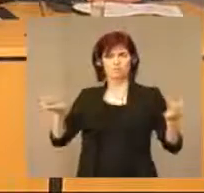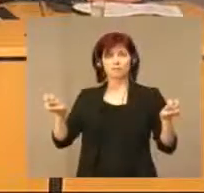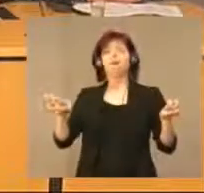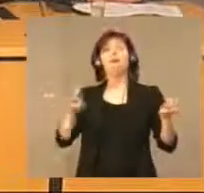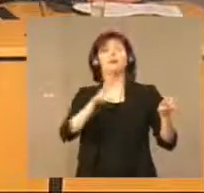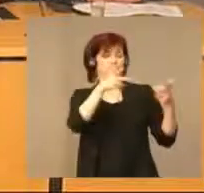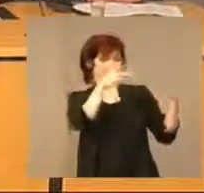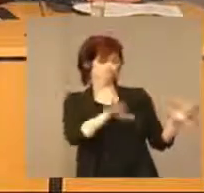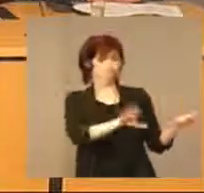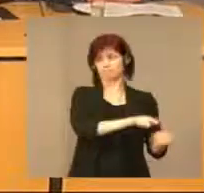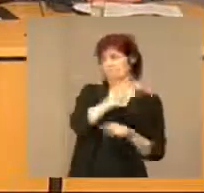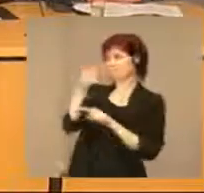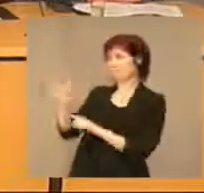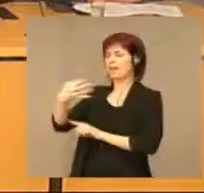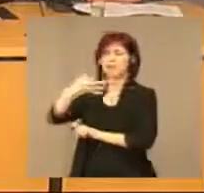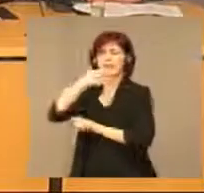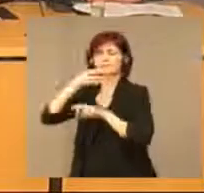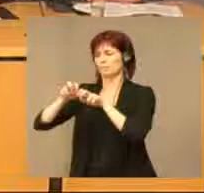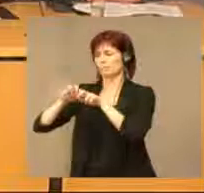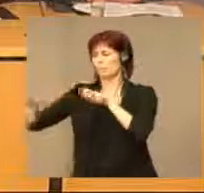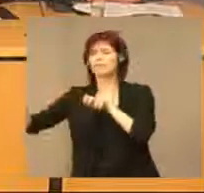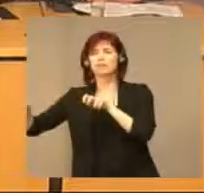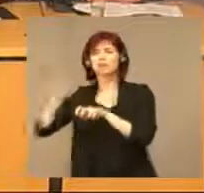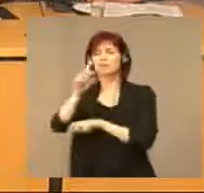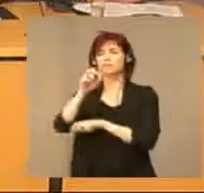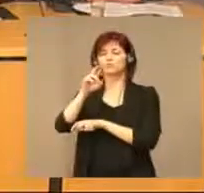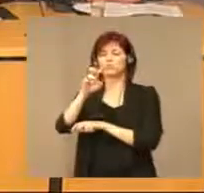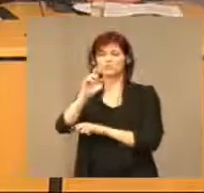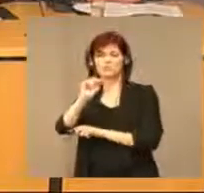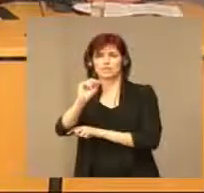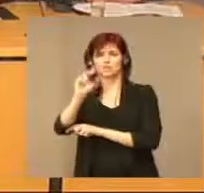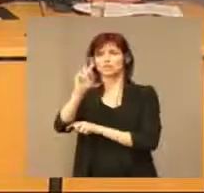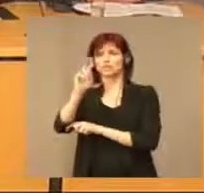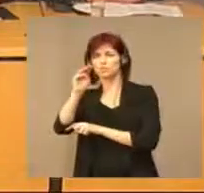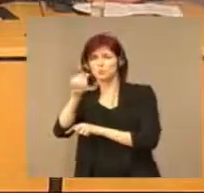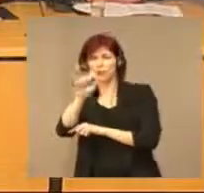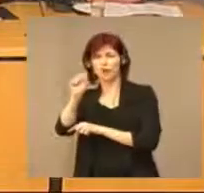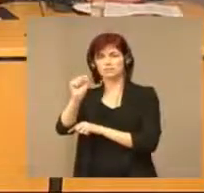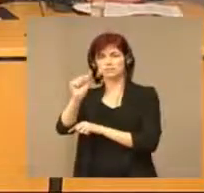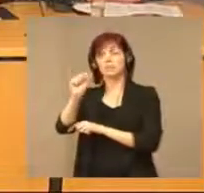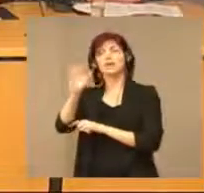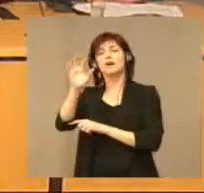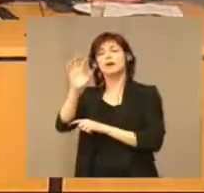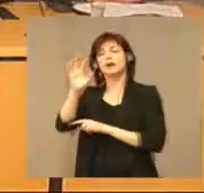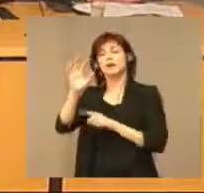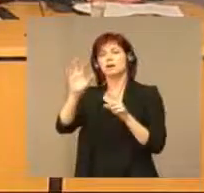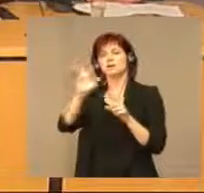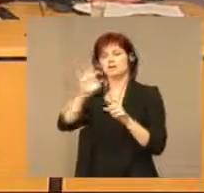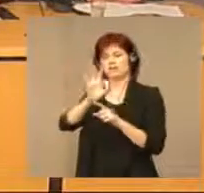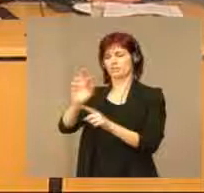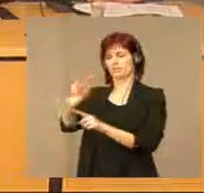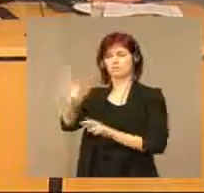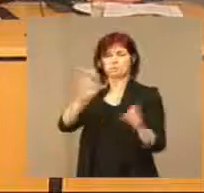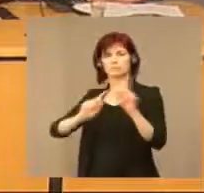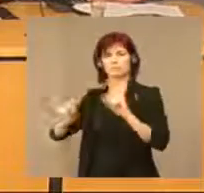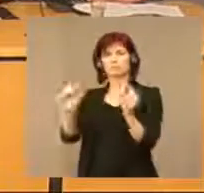an experts panel, which consists of Doreen Demas, a member of the Indigenous Persons with Disabilities Global Network